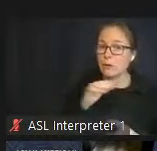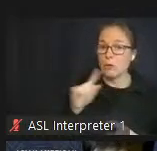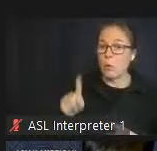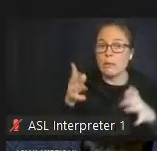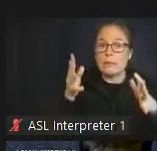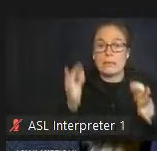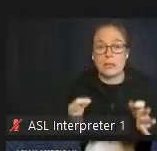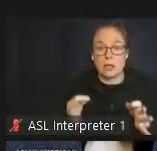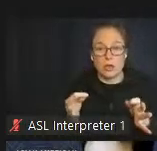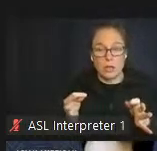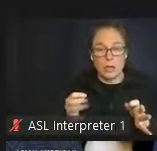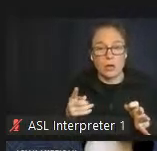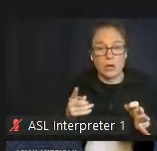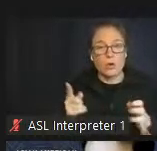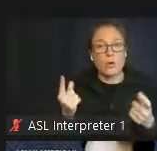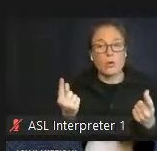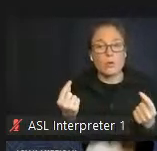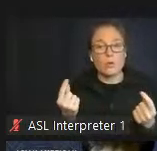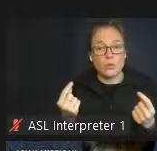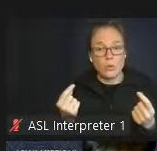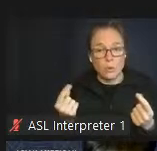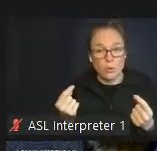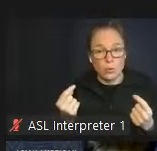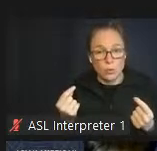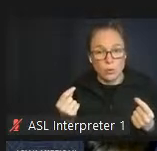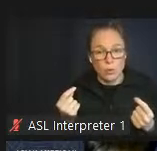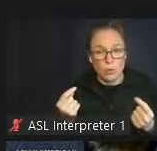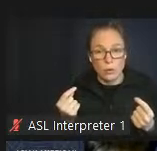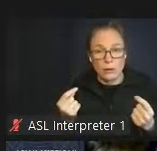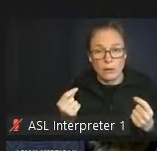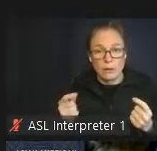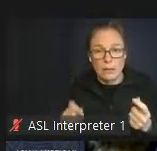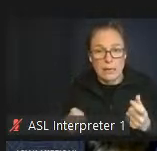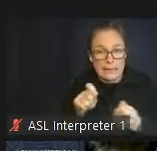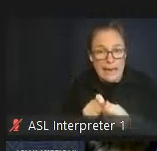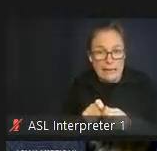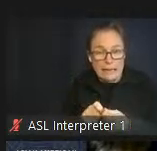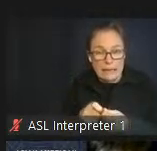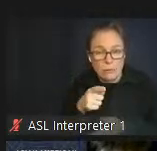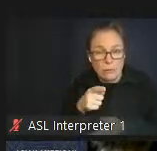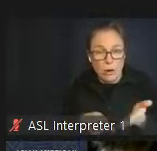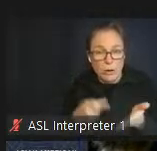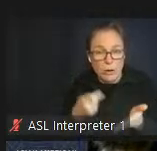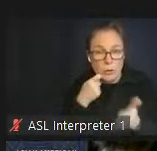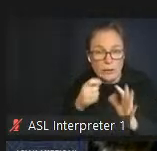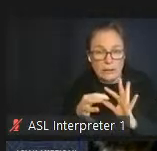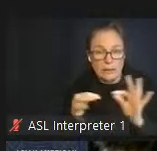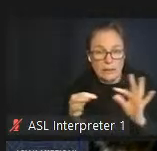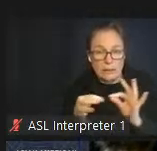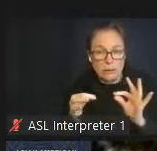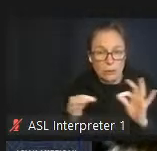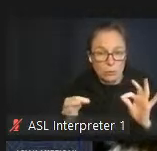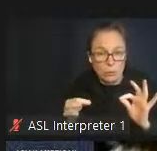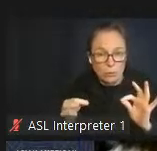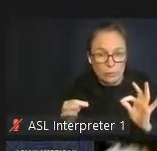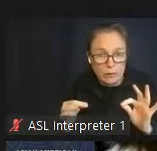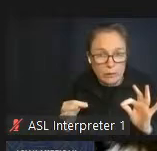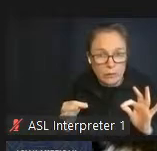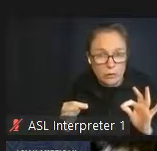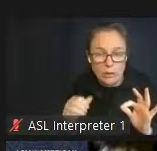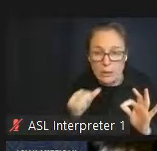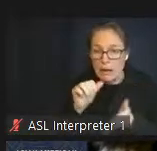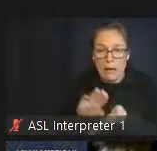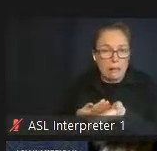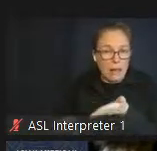want them to be involved with is exactly the issue you just mentioned, of a zero sum. So we're not laying off anybody or